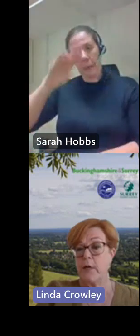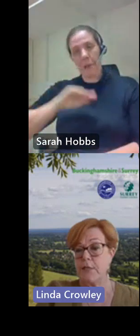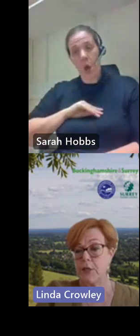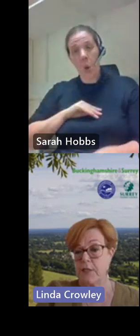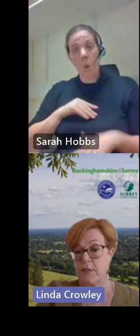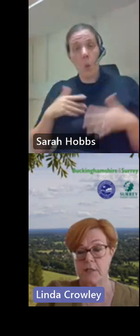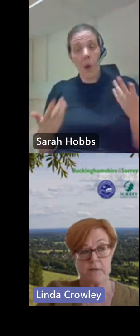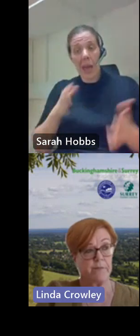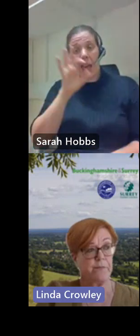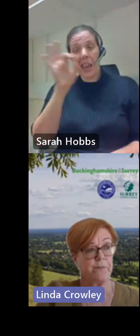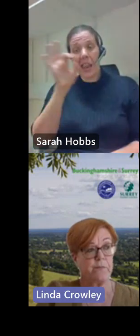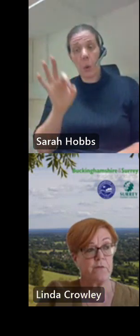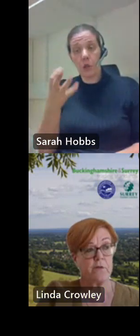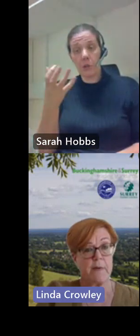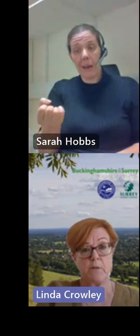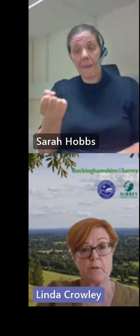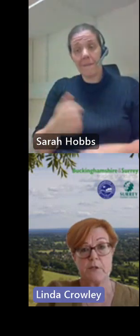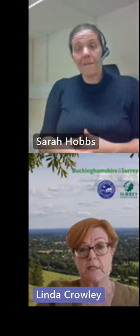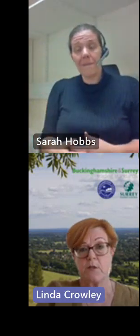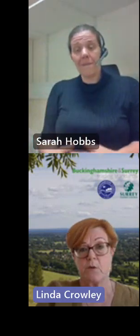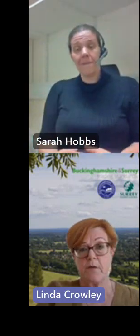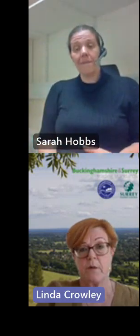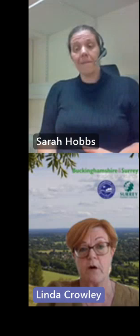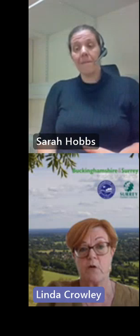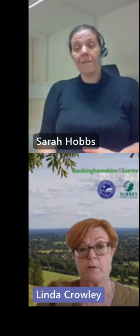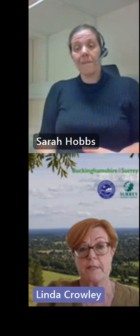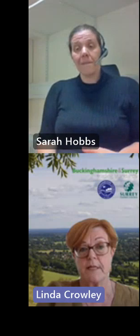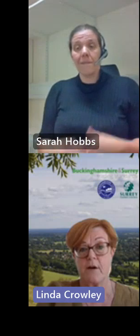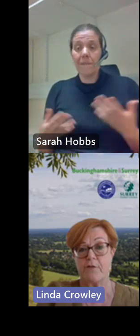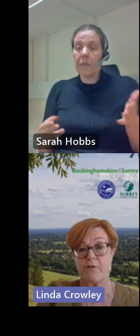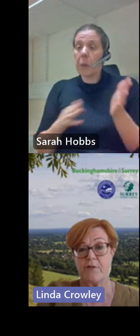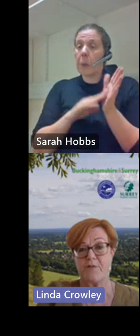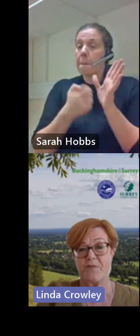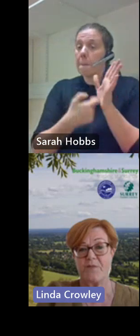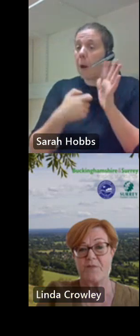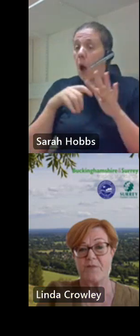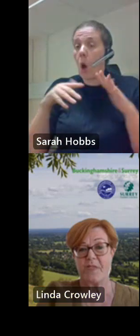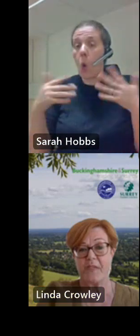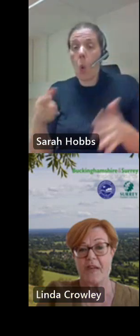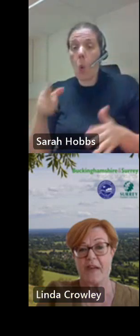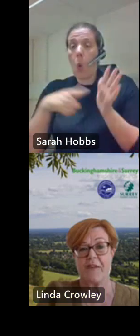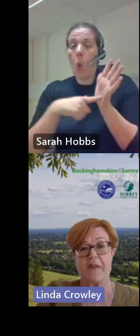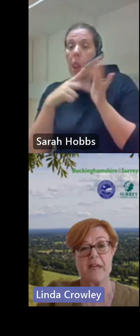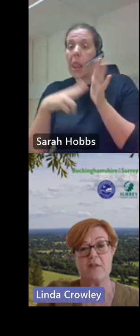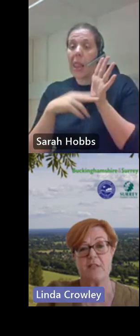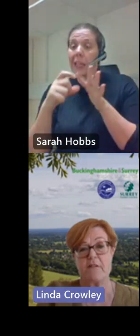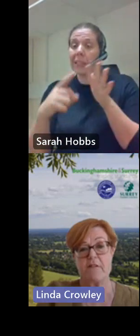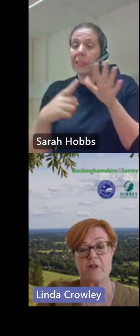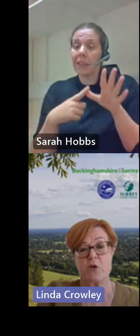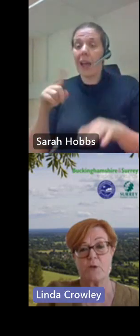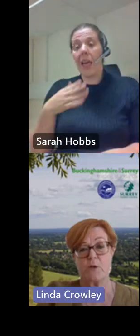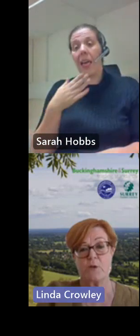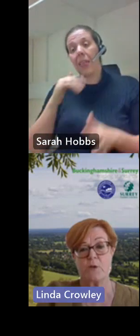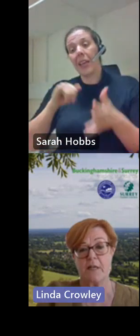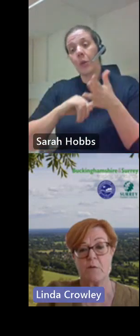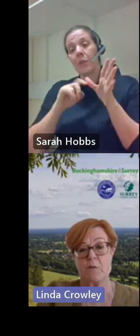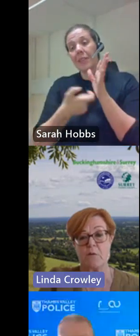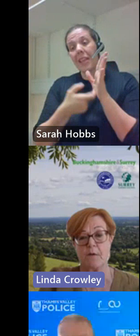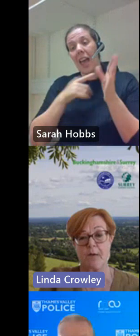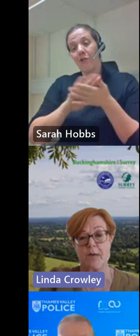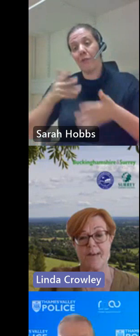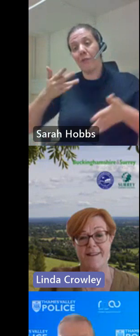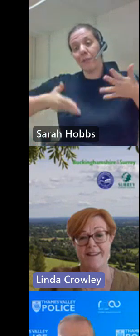Any questions from anybody to either Mark or myself? And thank you, Sarah, for your